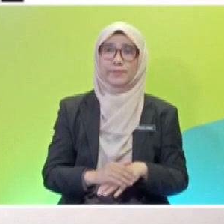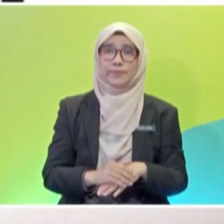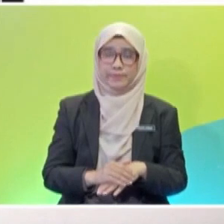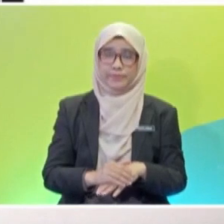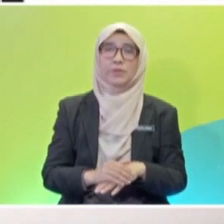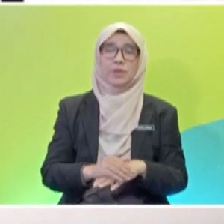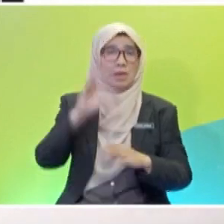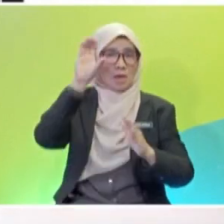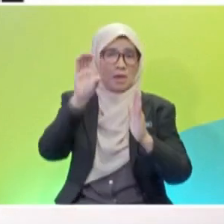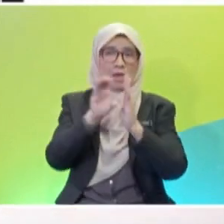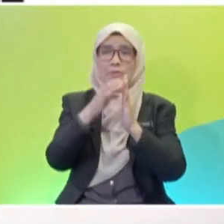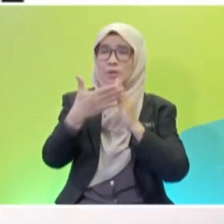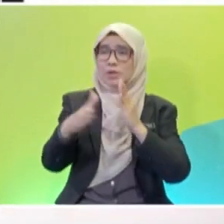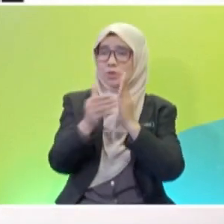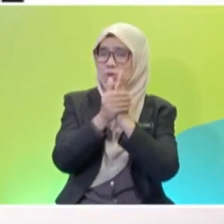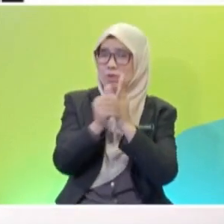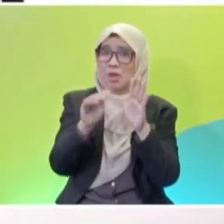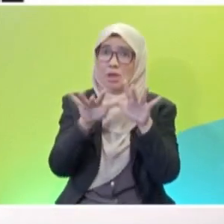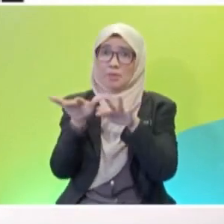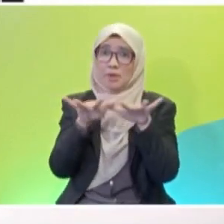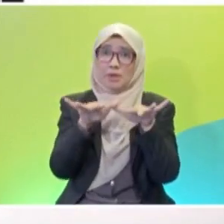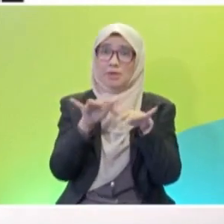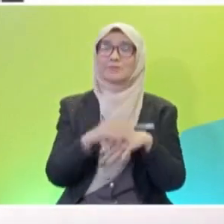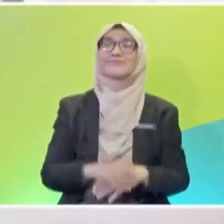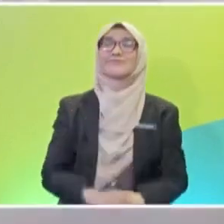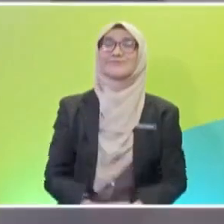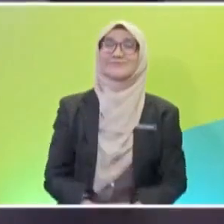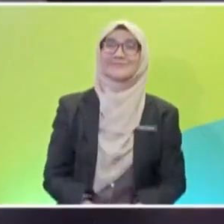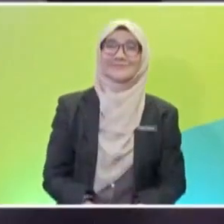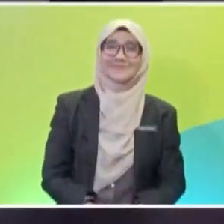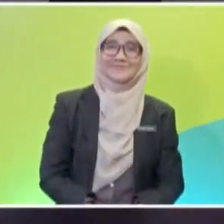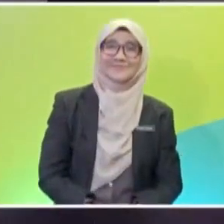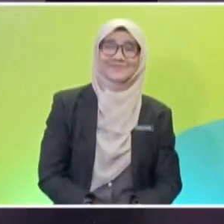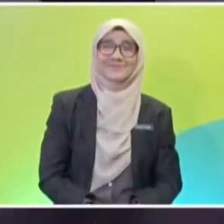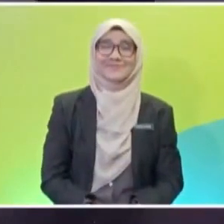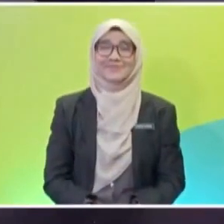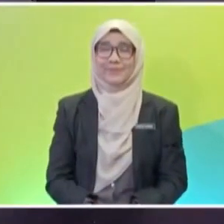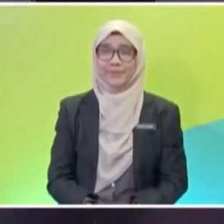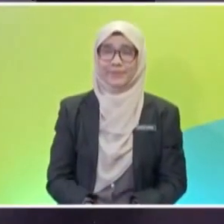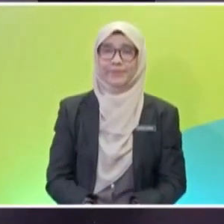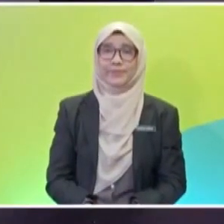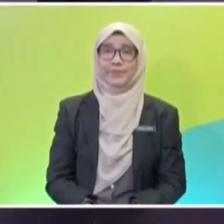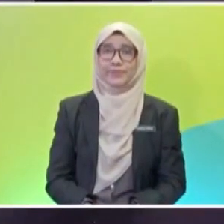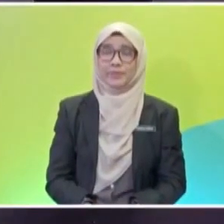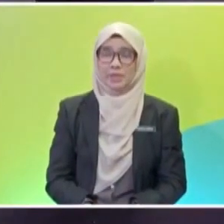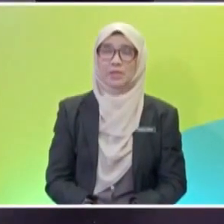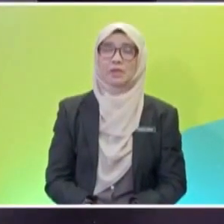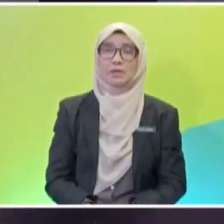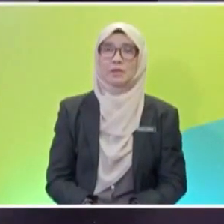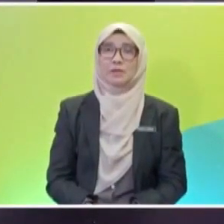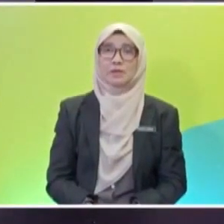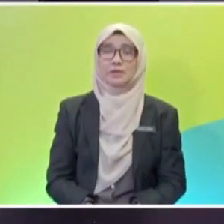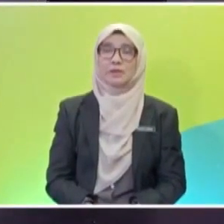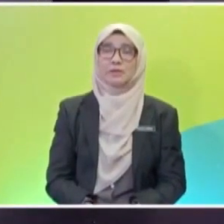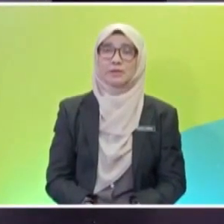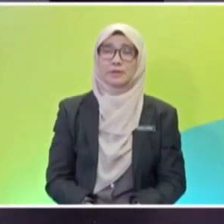manipulated. Mm-mm. That's wonderful. I love what you said just now. Yes, good choice beauty of words. Standards. Yes, very good choice of